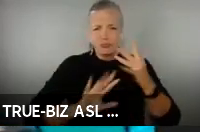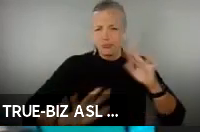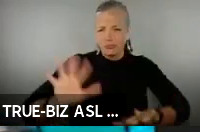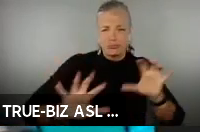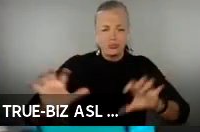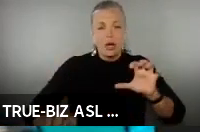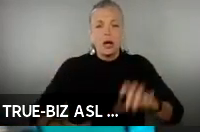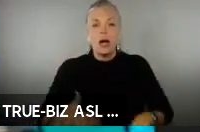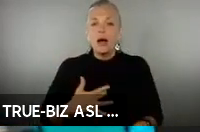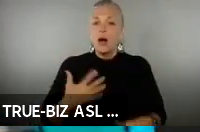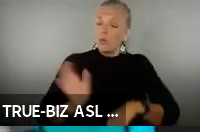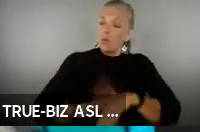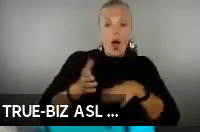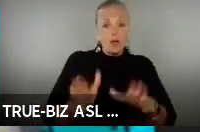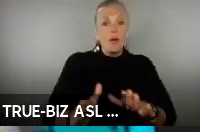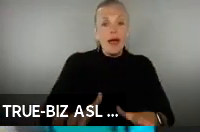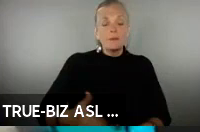Well, underway.